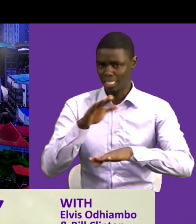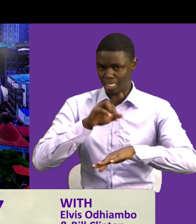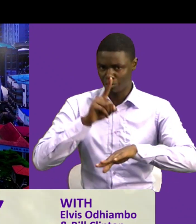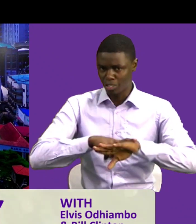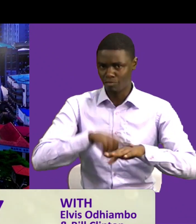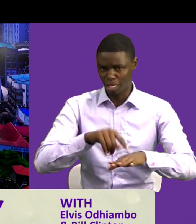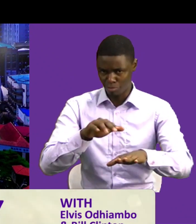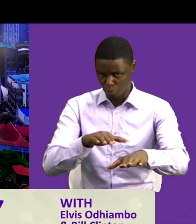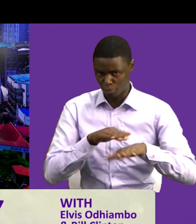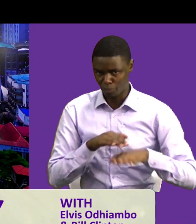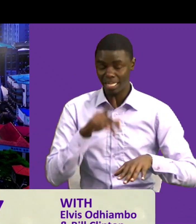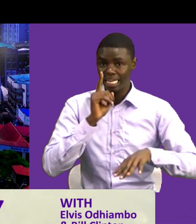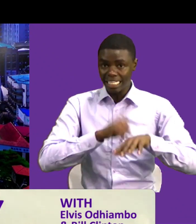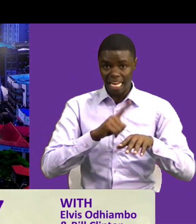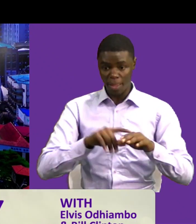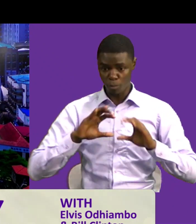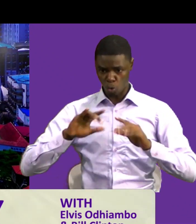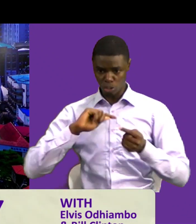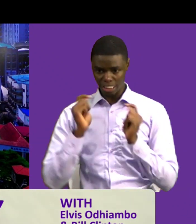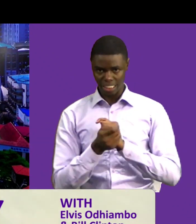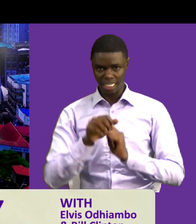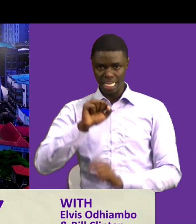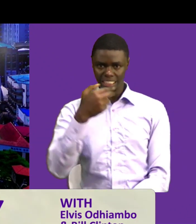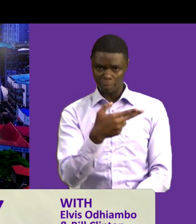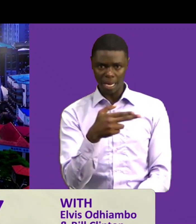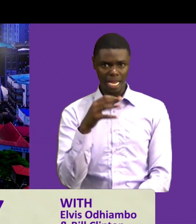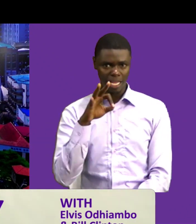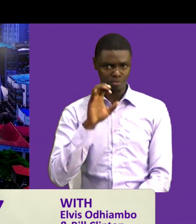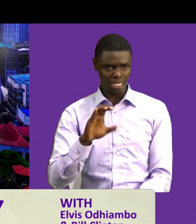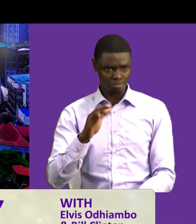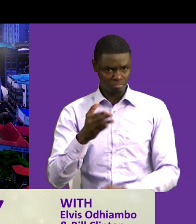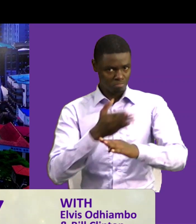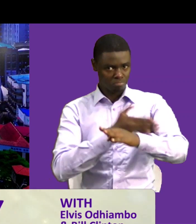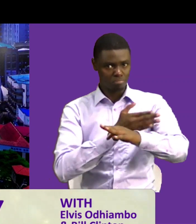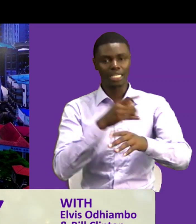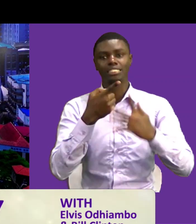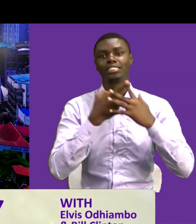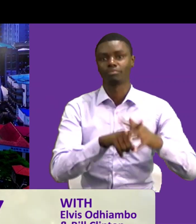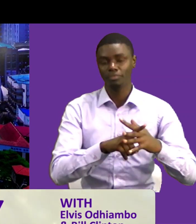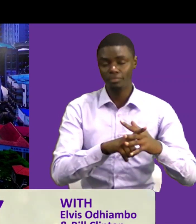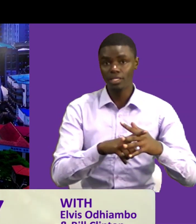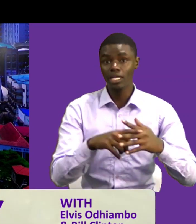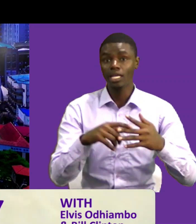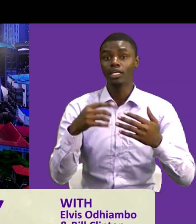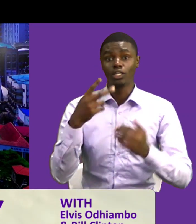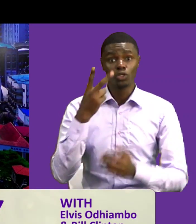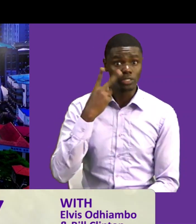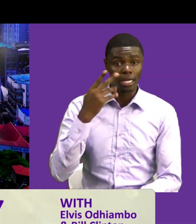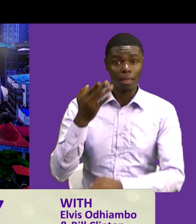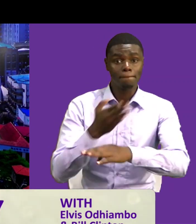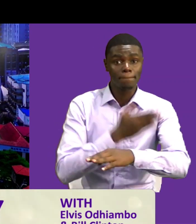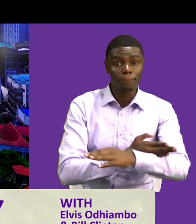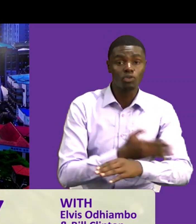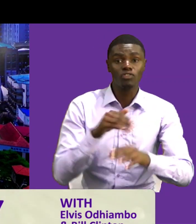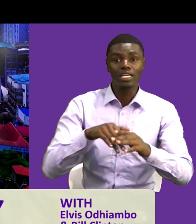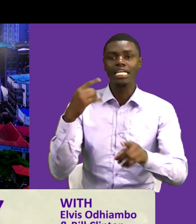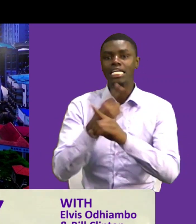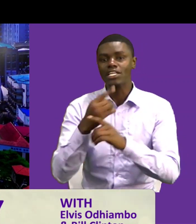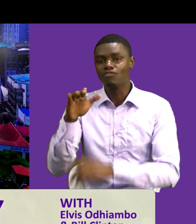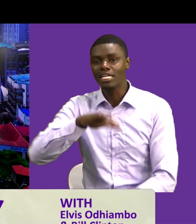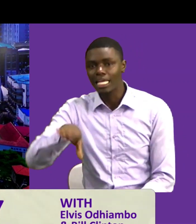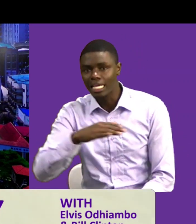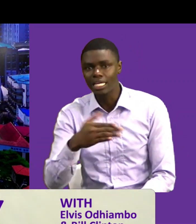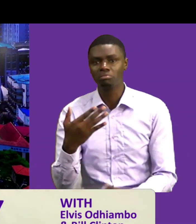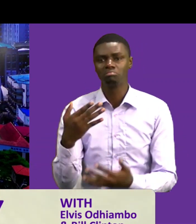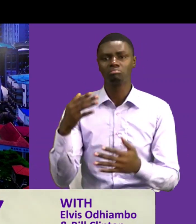from the day they changed the coach, Shabana FC have started to improve their game. They have started to improve in every area, in